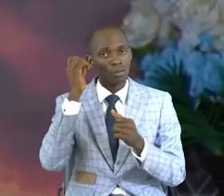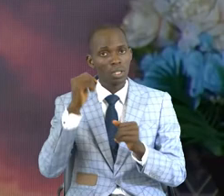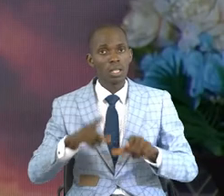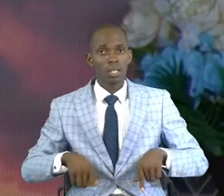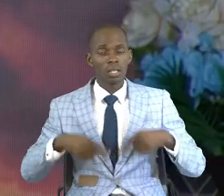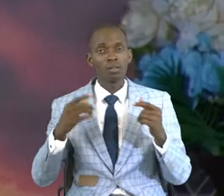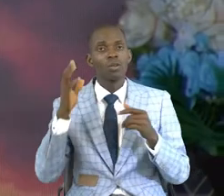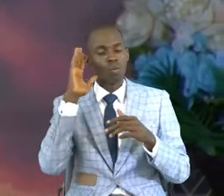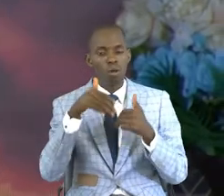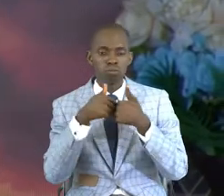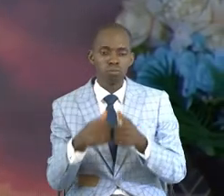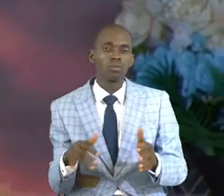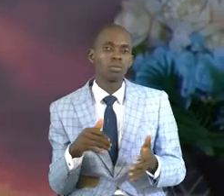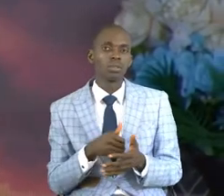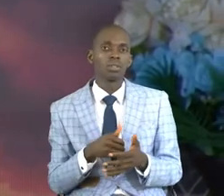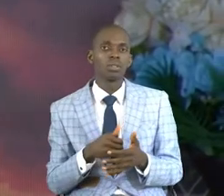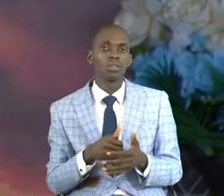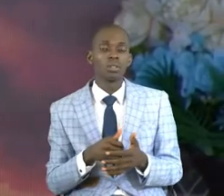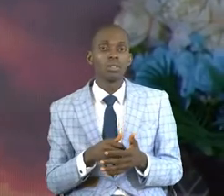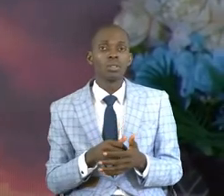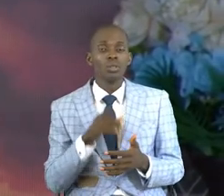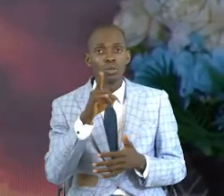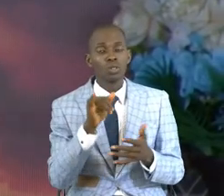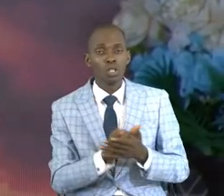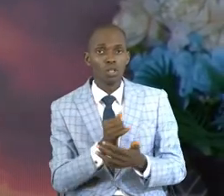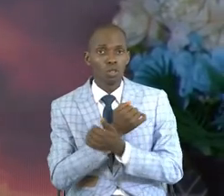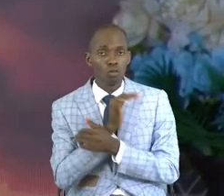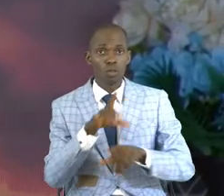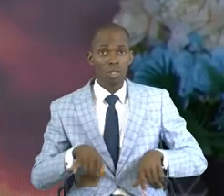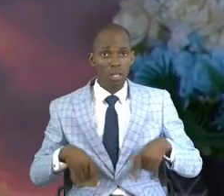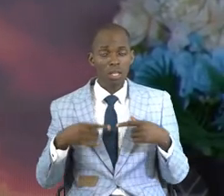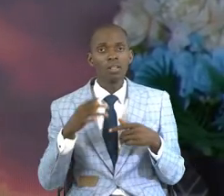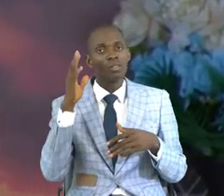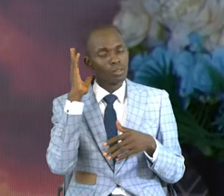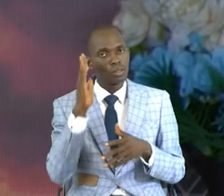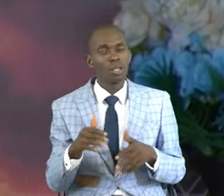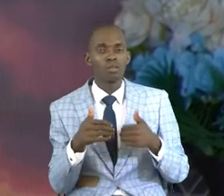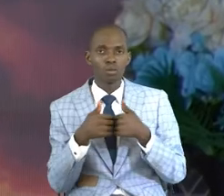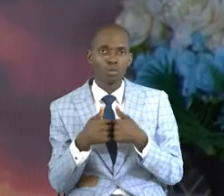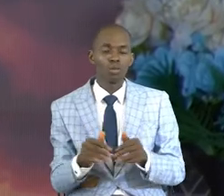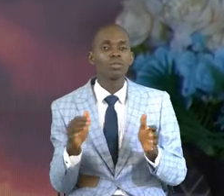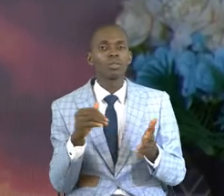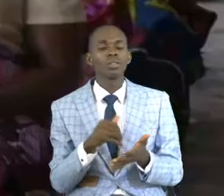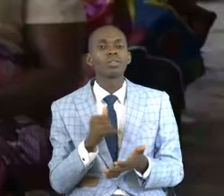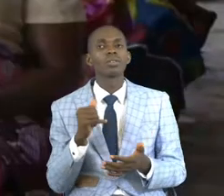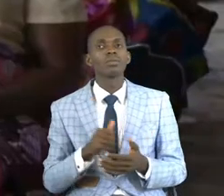it. He that loveth his life shall, tell